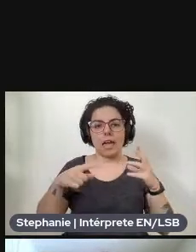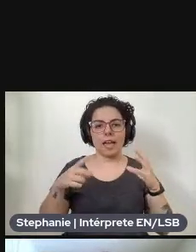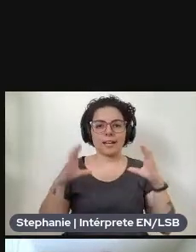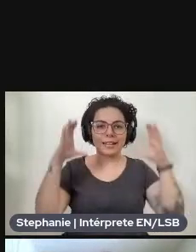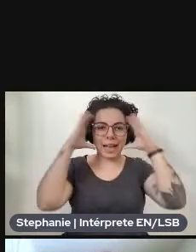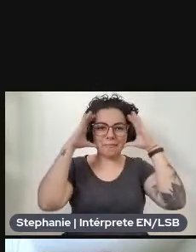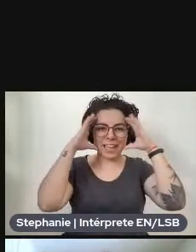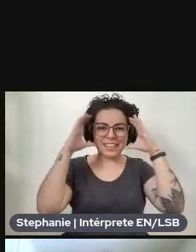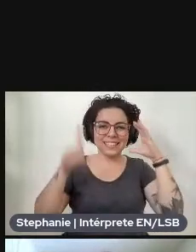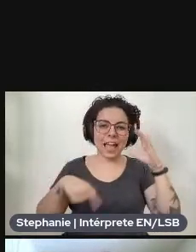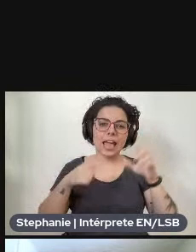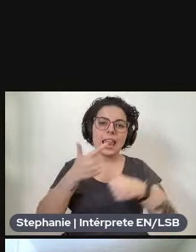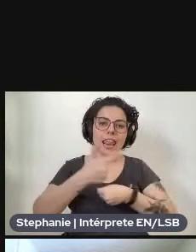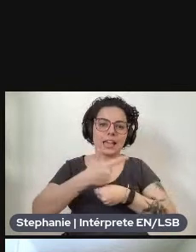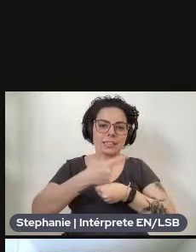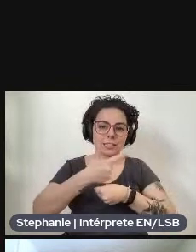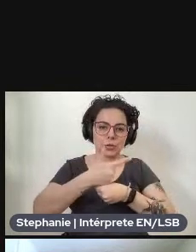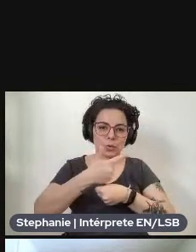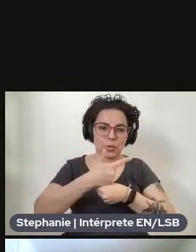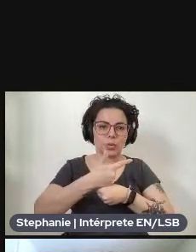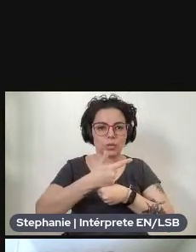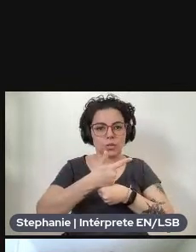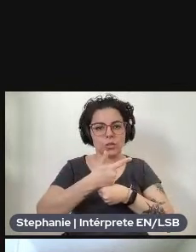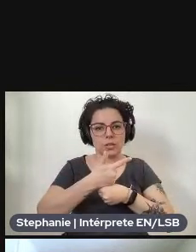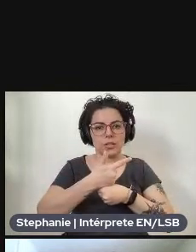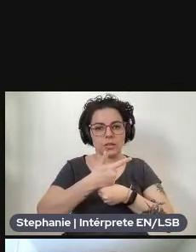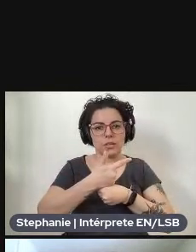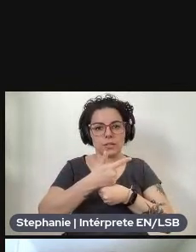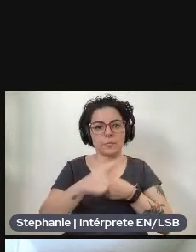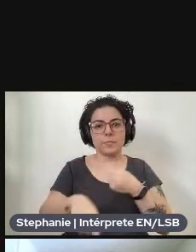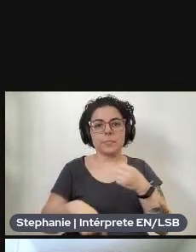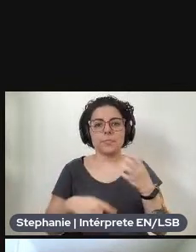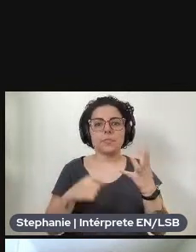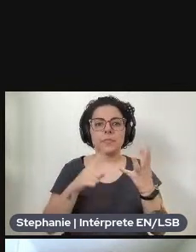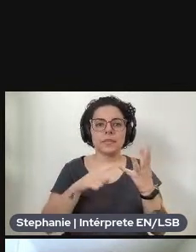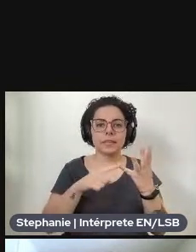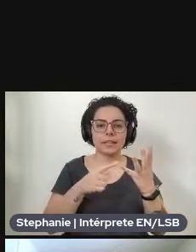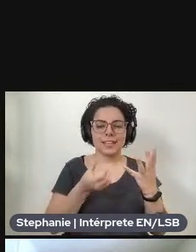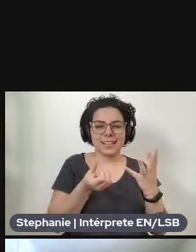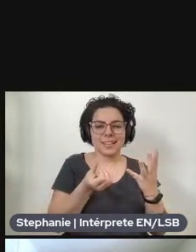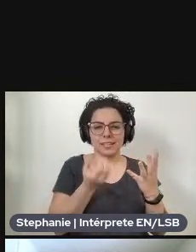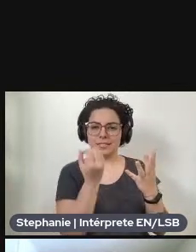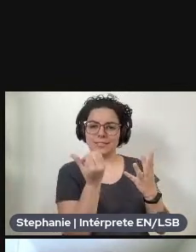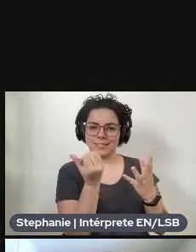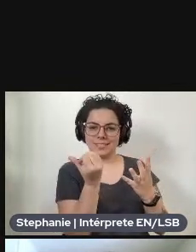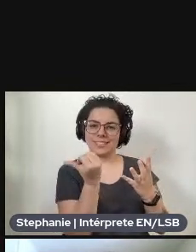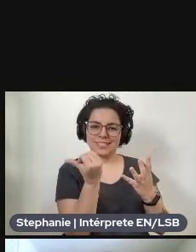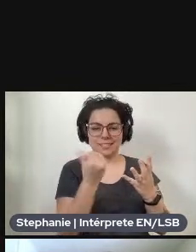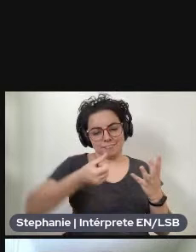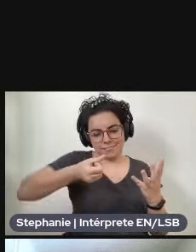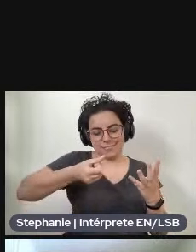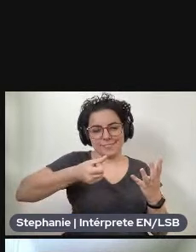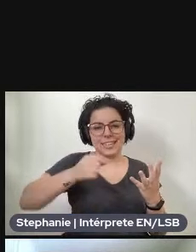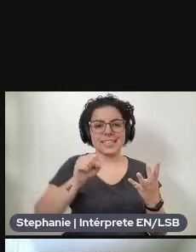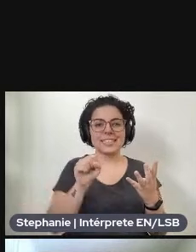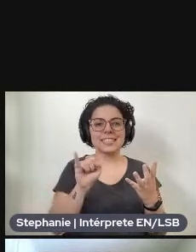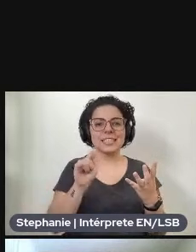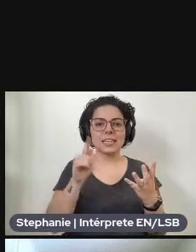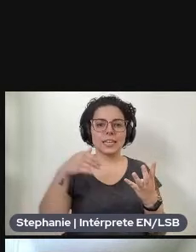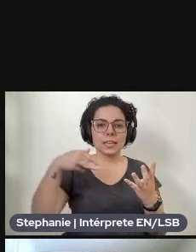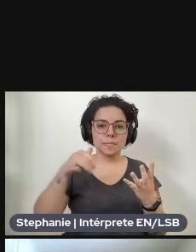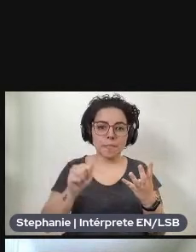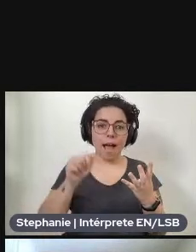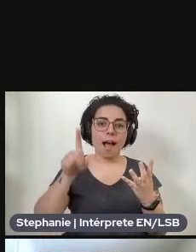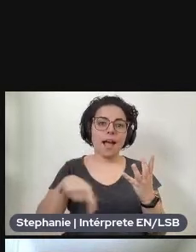Sigma, which is here, is any modifier of this